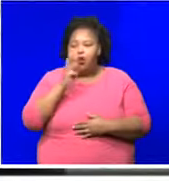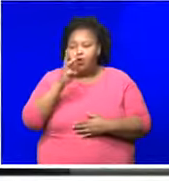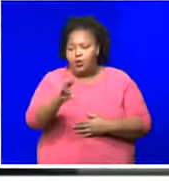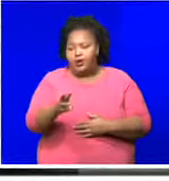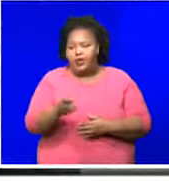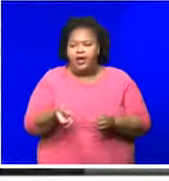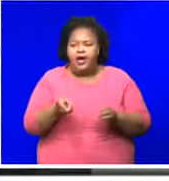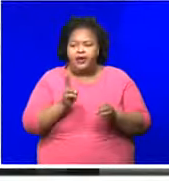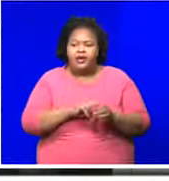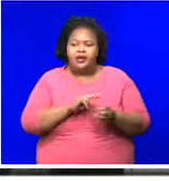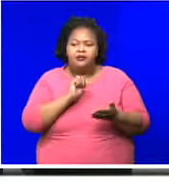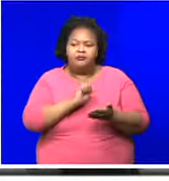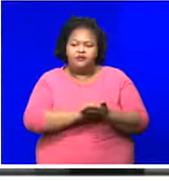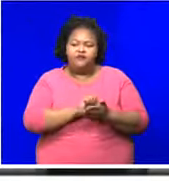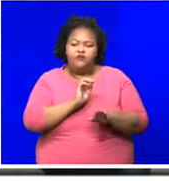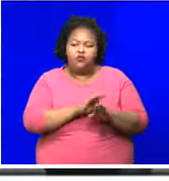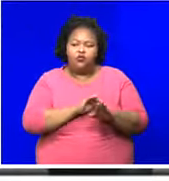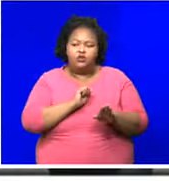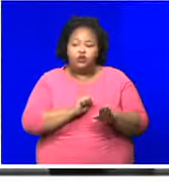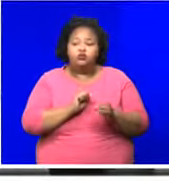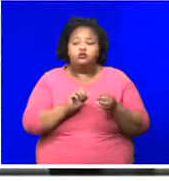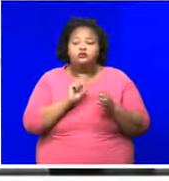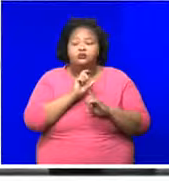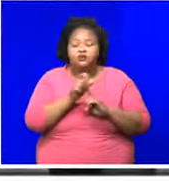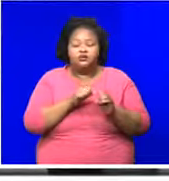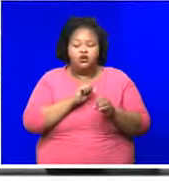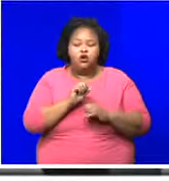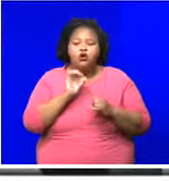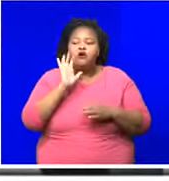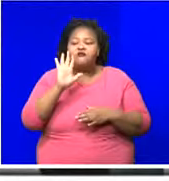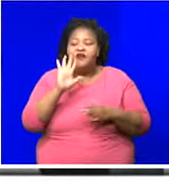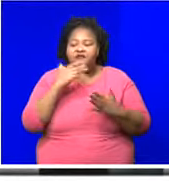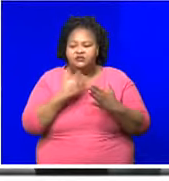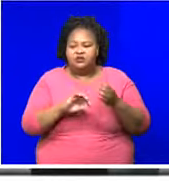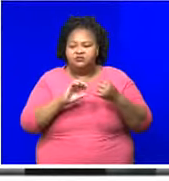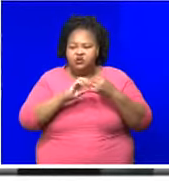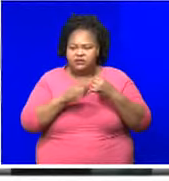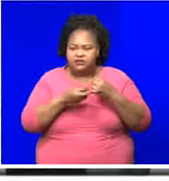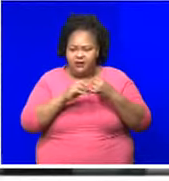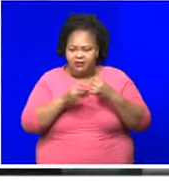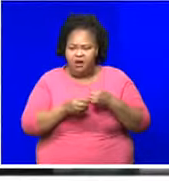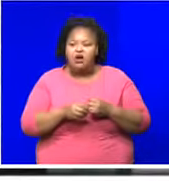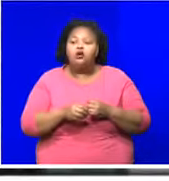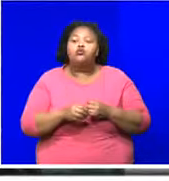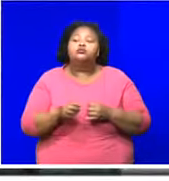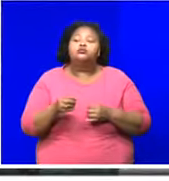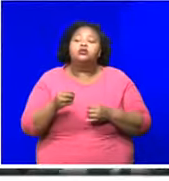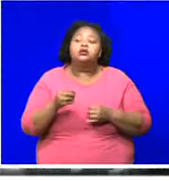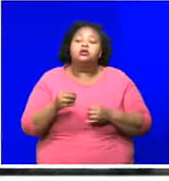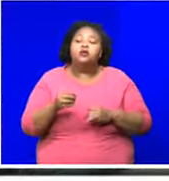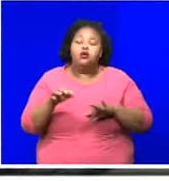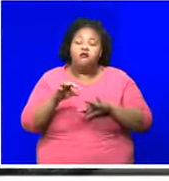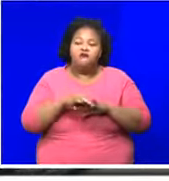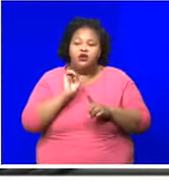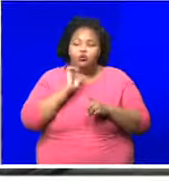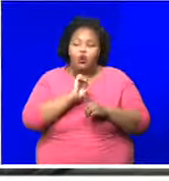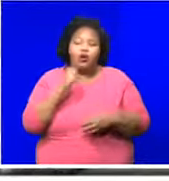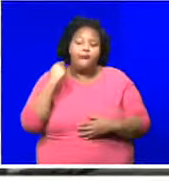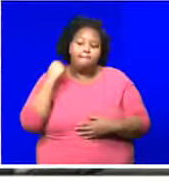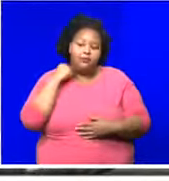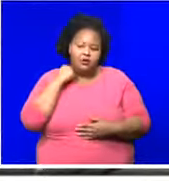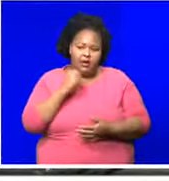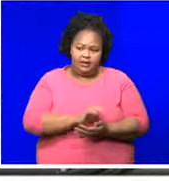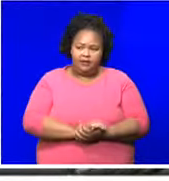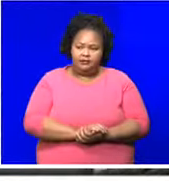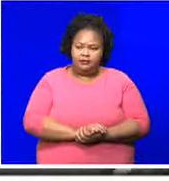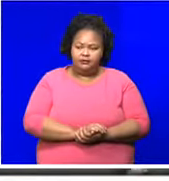evidence that he tried 5 times to kill his wife. The Crown is represented by Sandile Mdlulu, while Sandile Dlamini